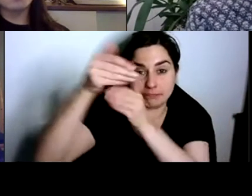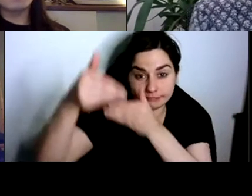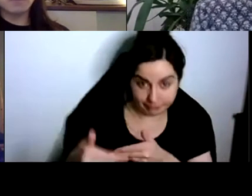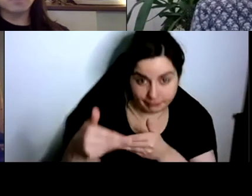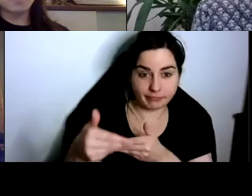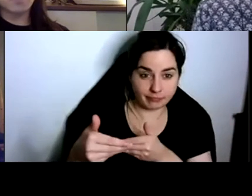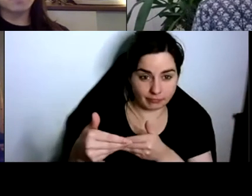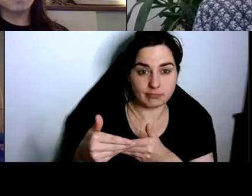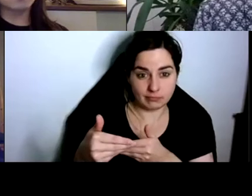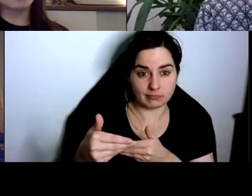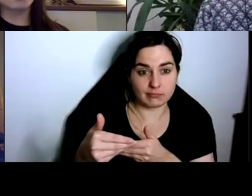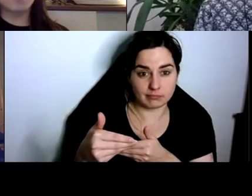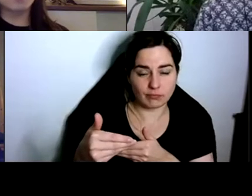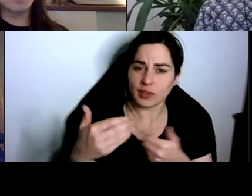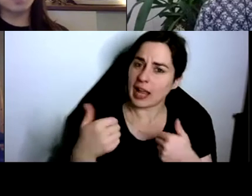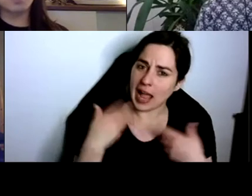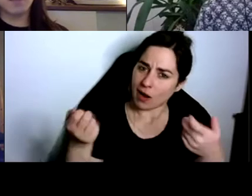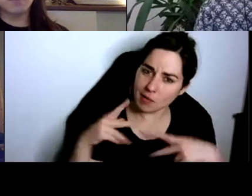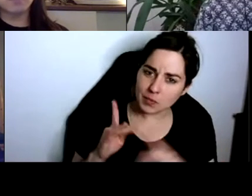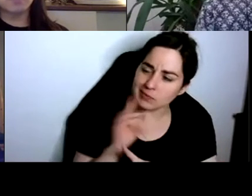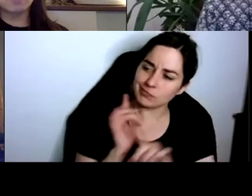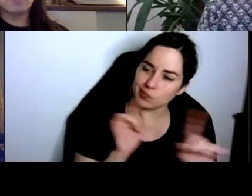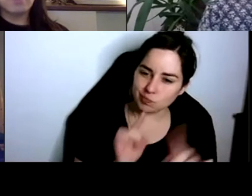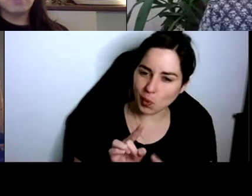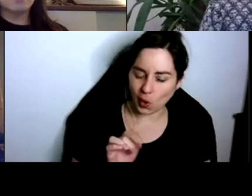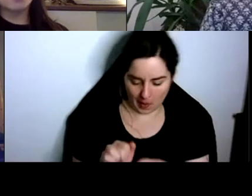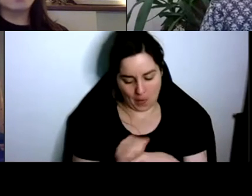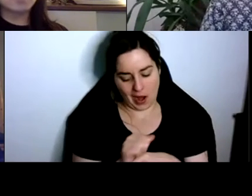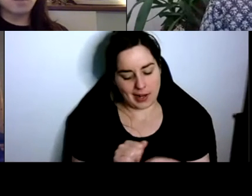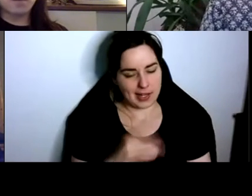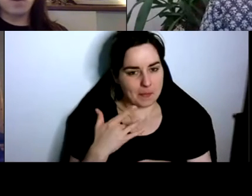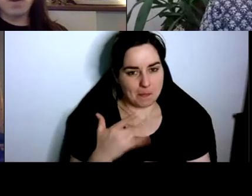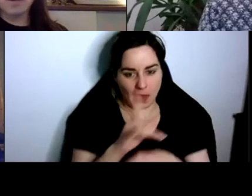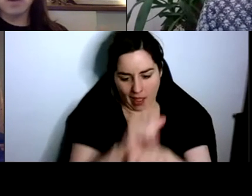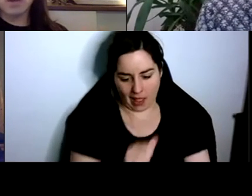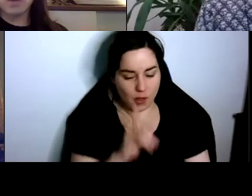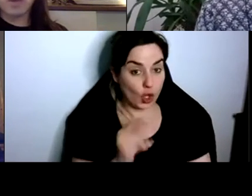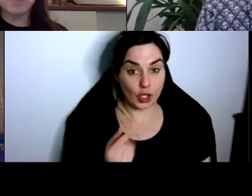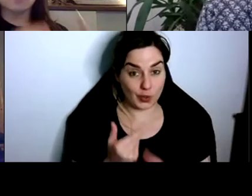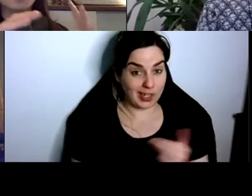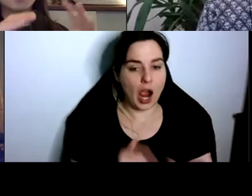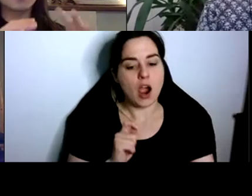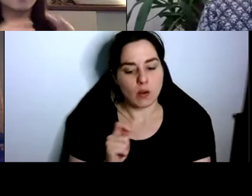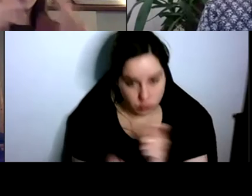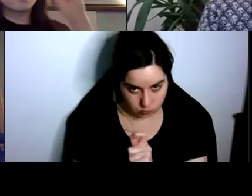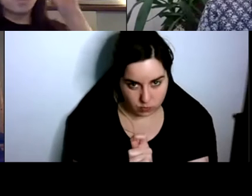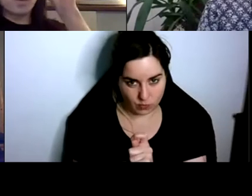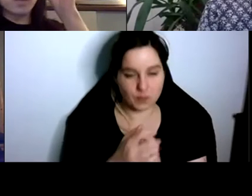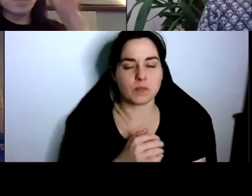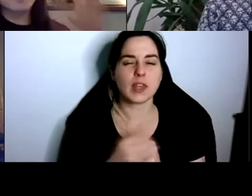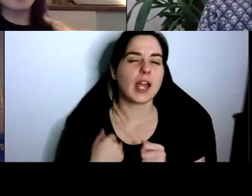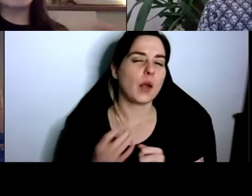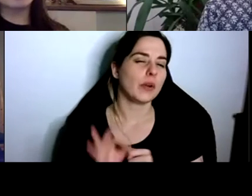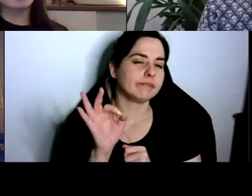to be responsive and to try to change our practices. And I just want to talk about one quick way, which was, you